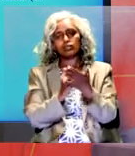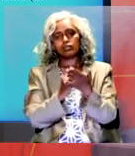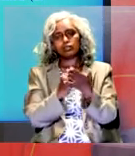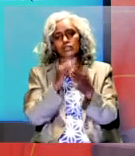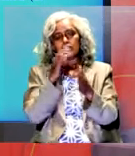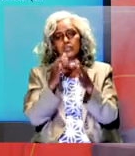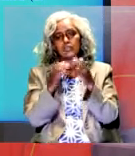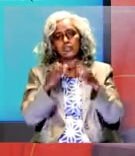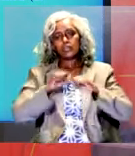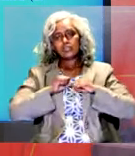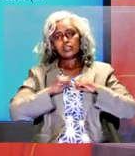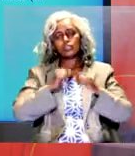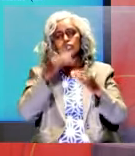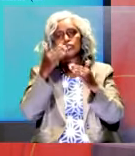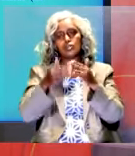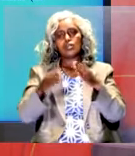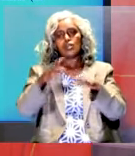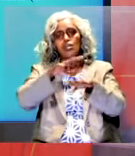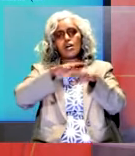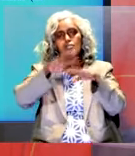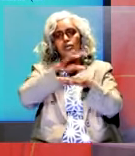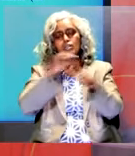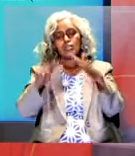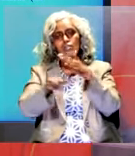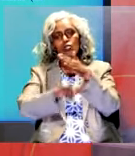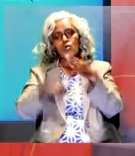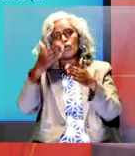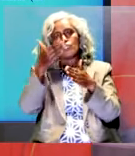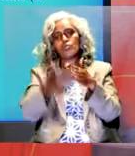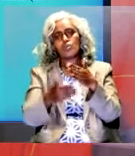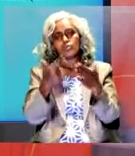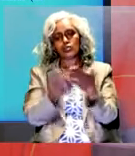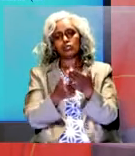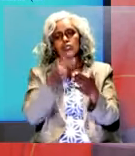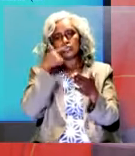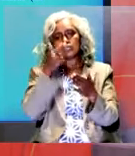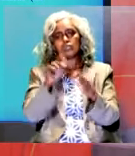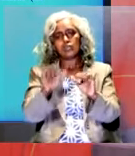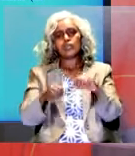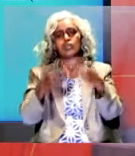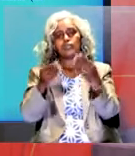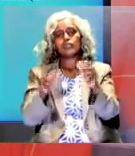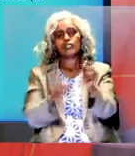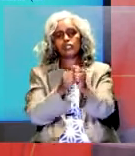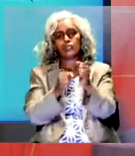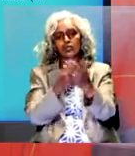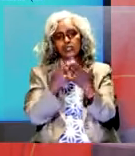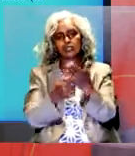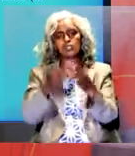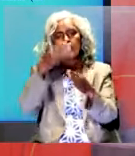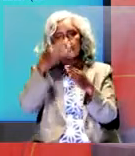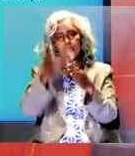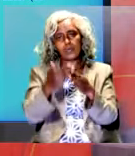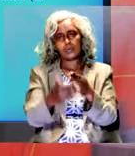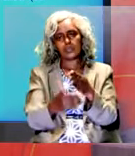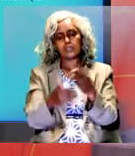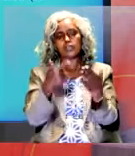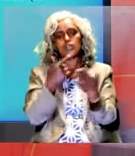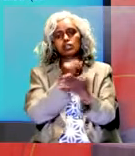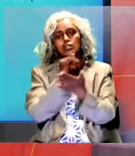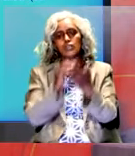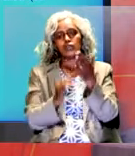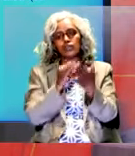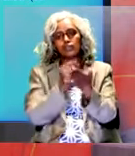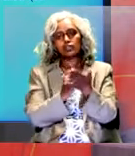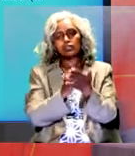has both an upper bound and a lower bound. So we say a given sequence is bounded if it